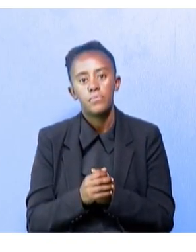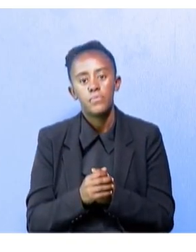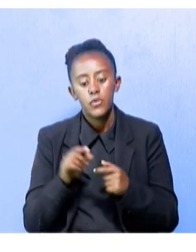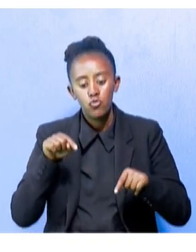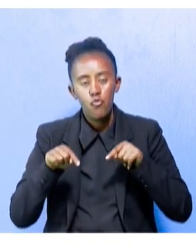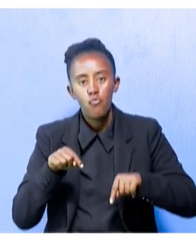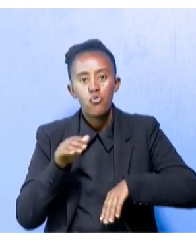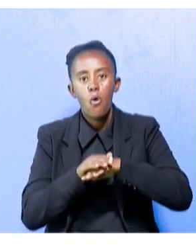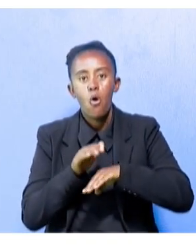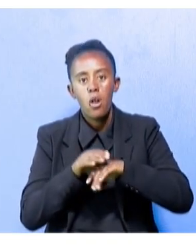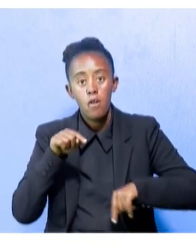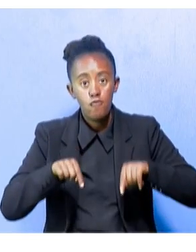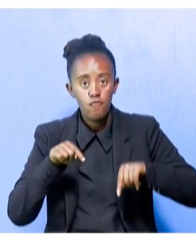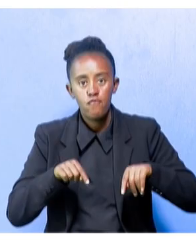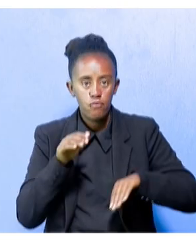football.